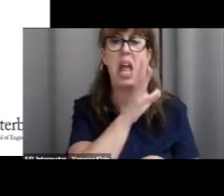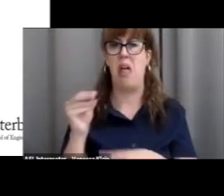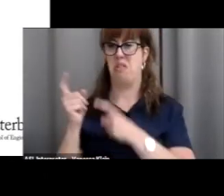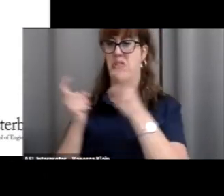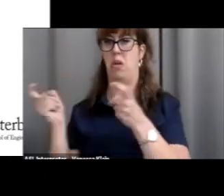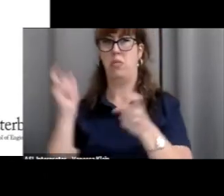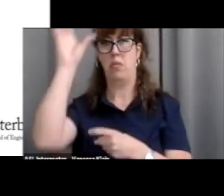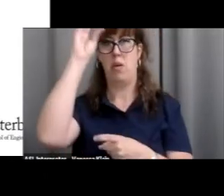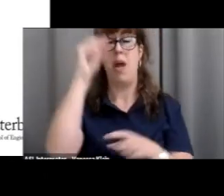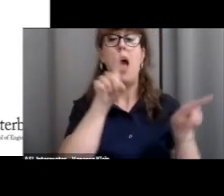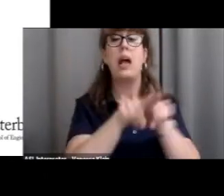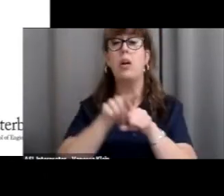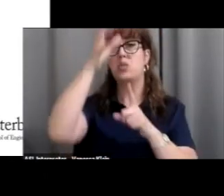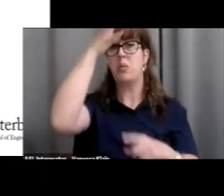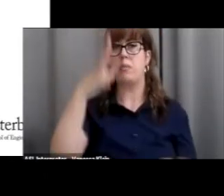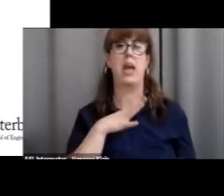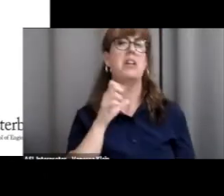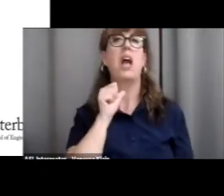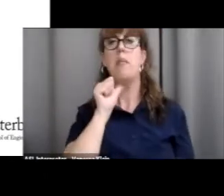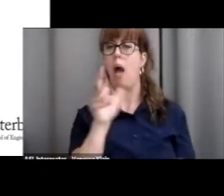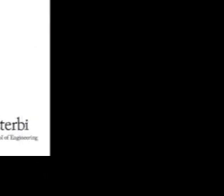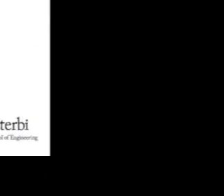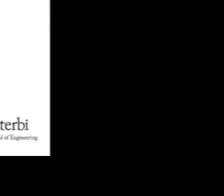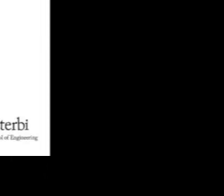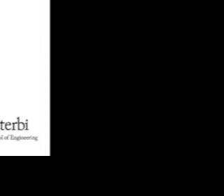not involve himself in domestic duties.